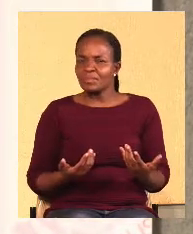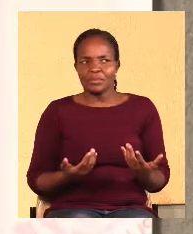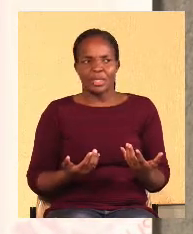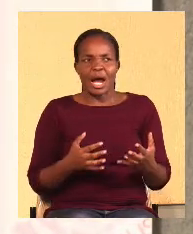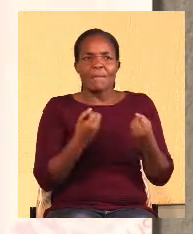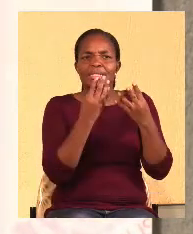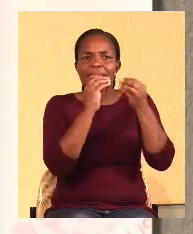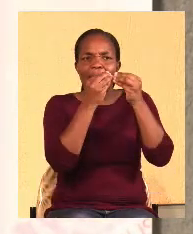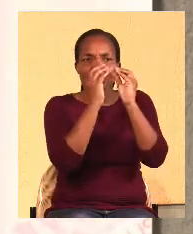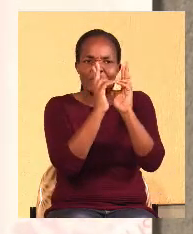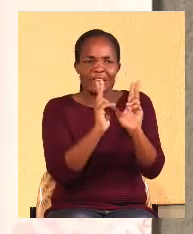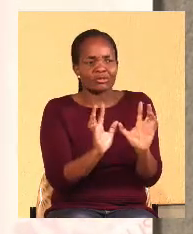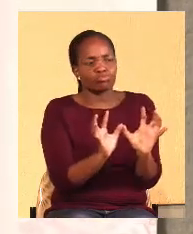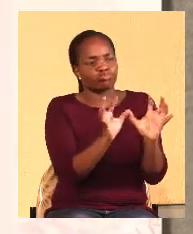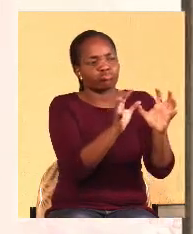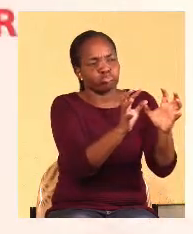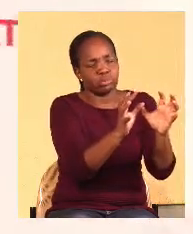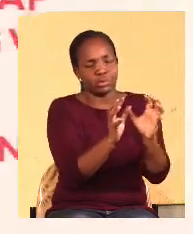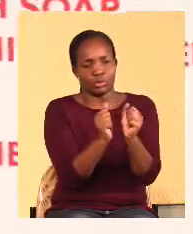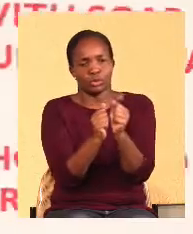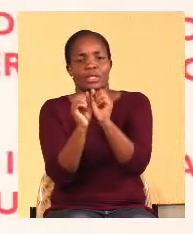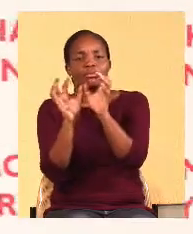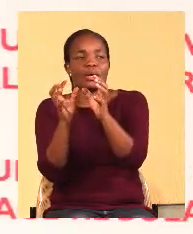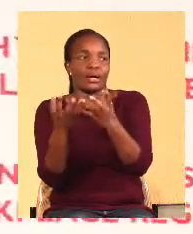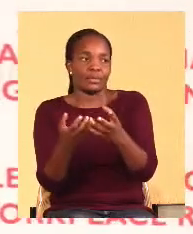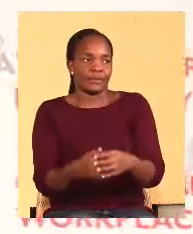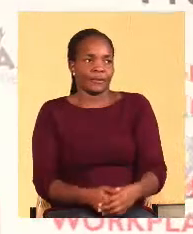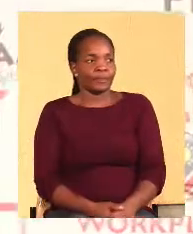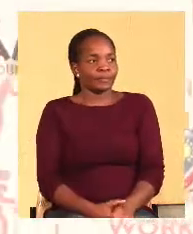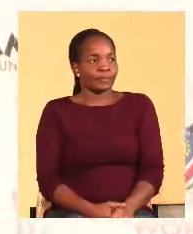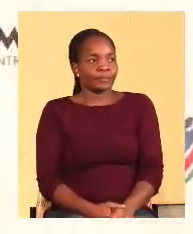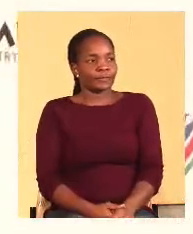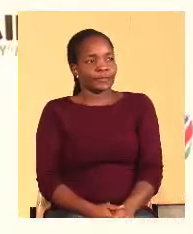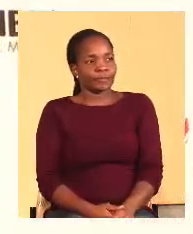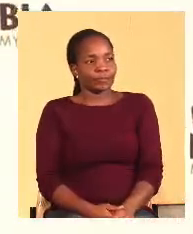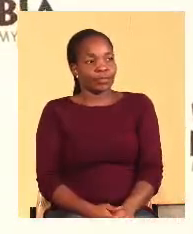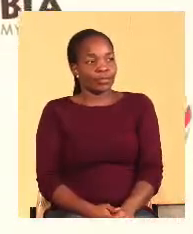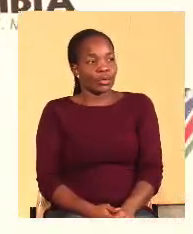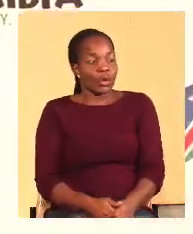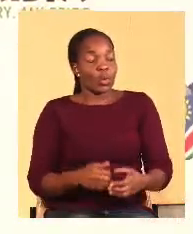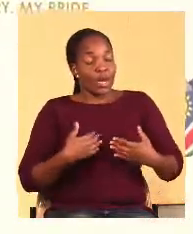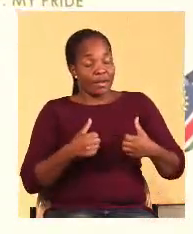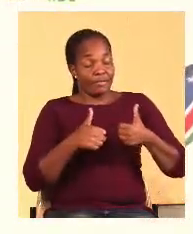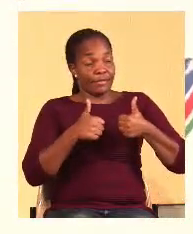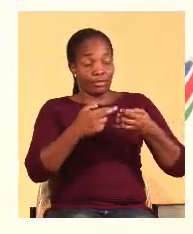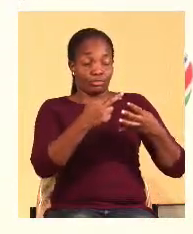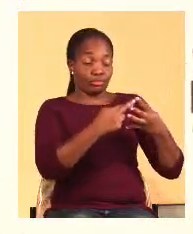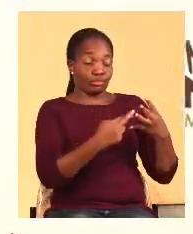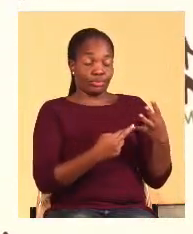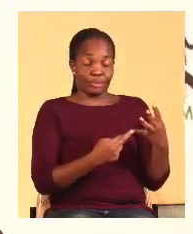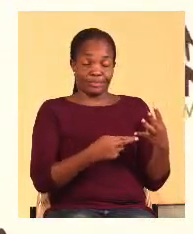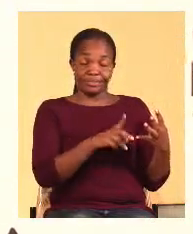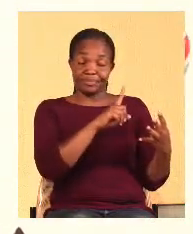numbers? In terms of the numbers, unfortunately not, for good reasons, because